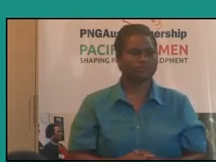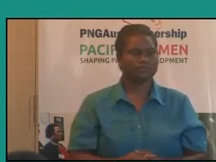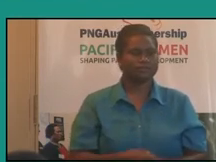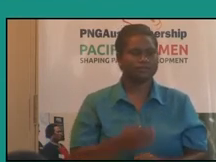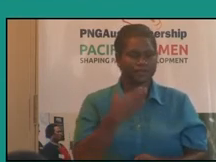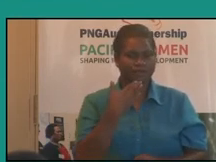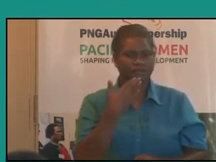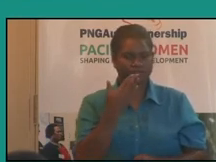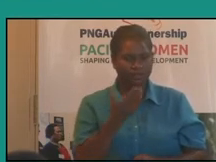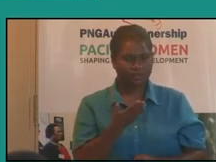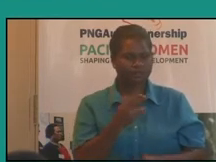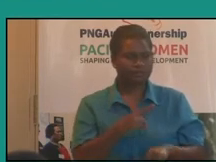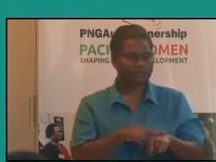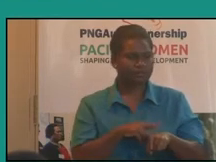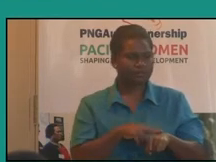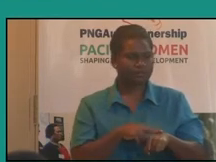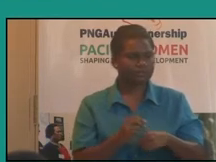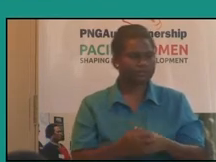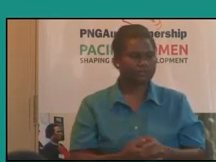Gelu.